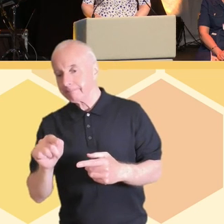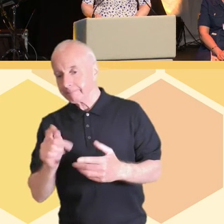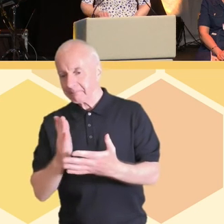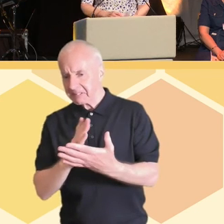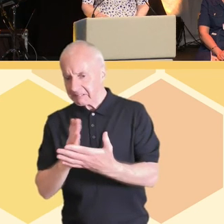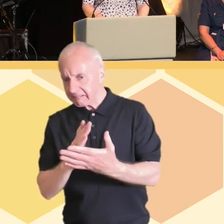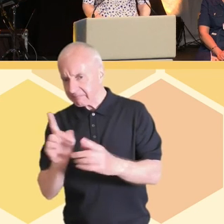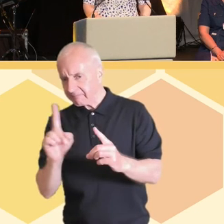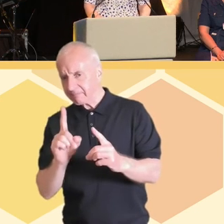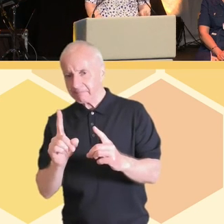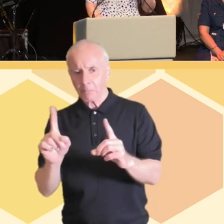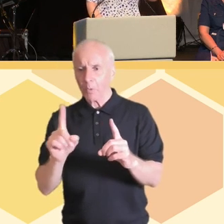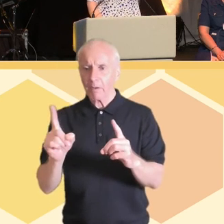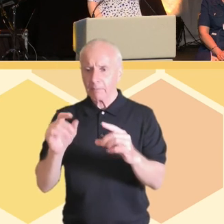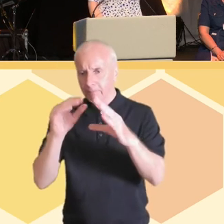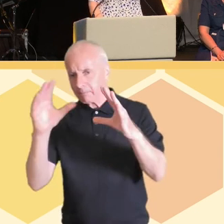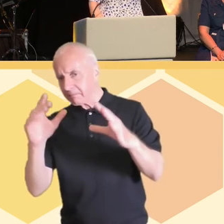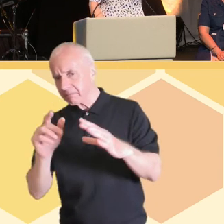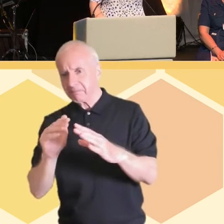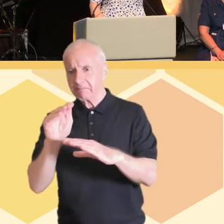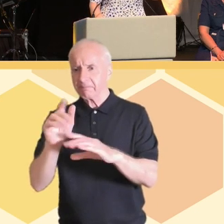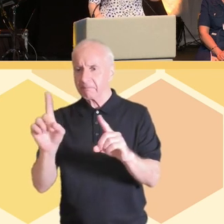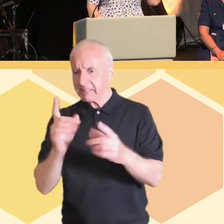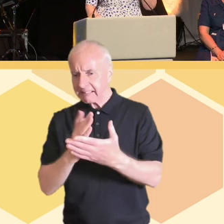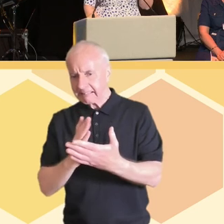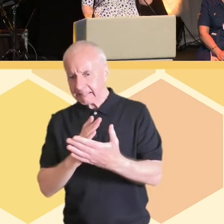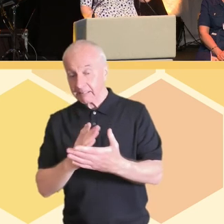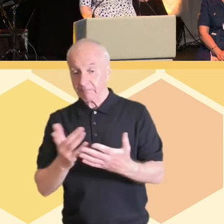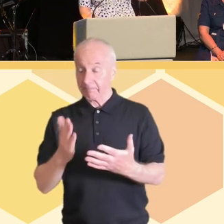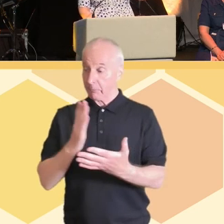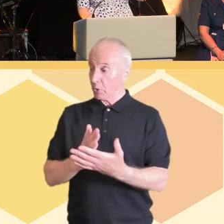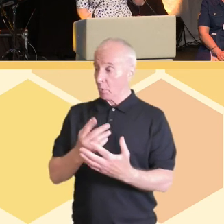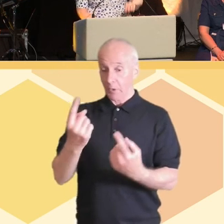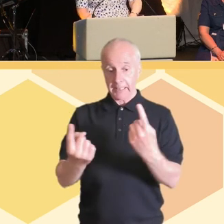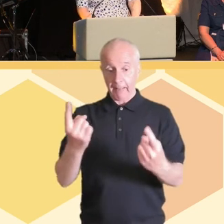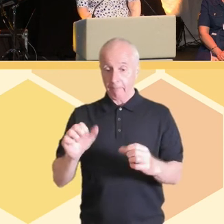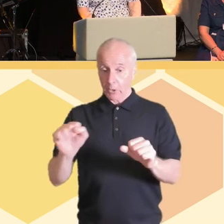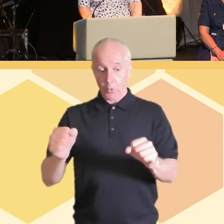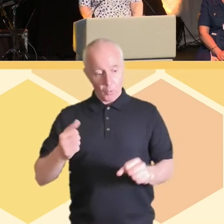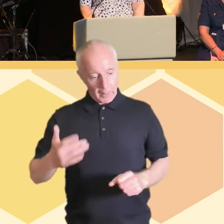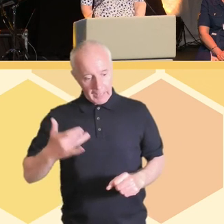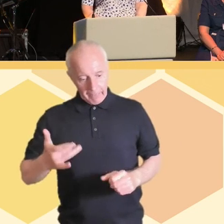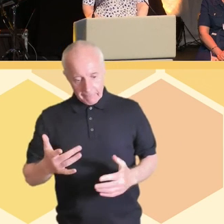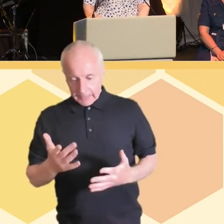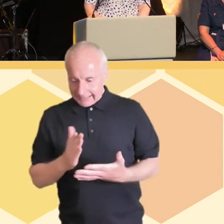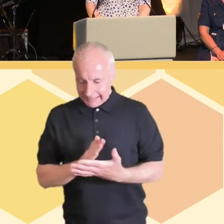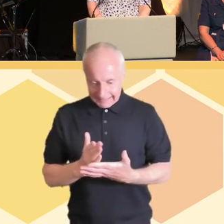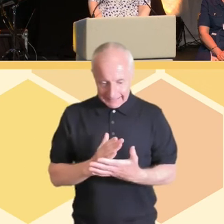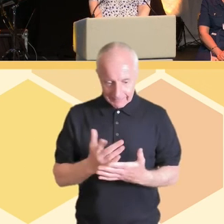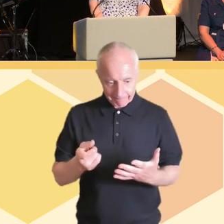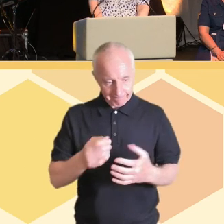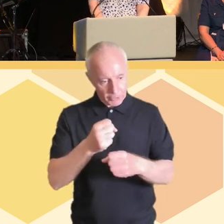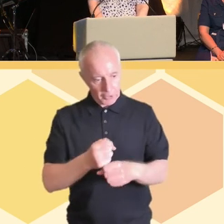unknown. I'm sure you've experienced this already in your own life and in your own churches, but the ongoing uncertainty of